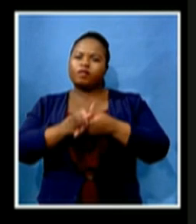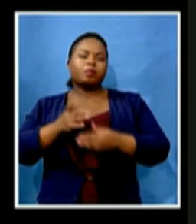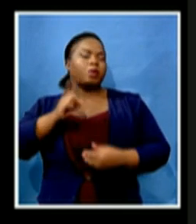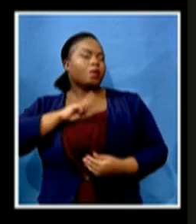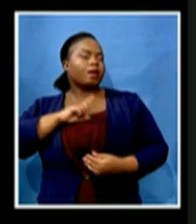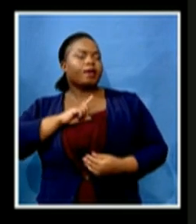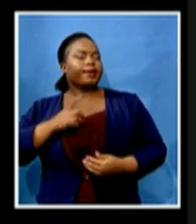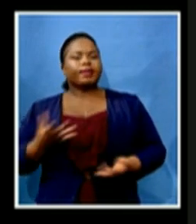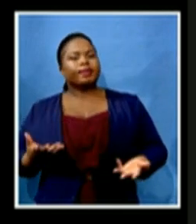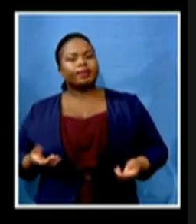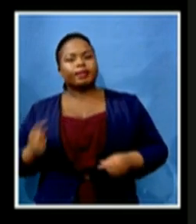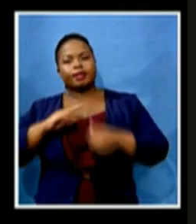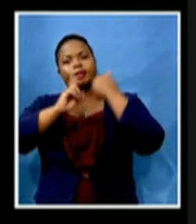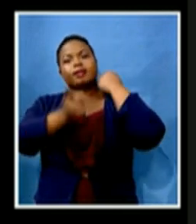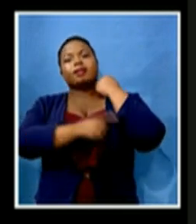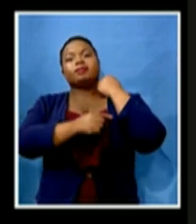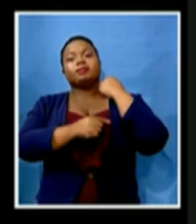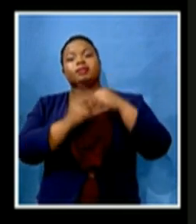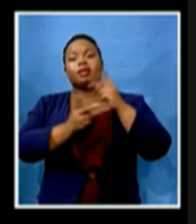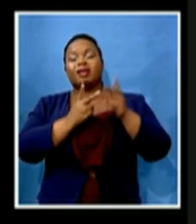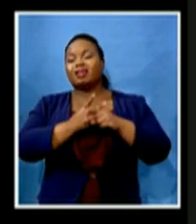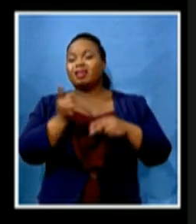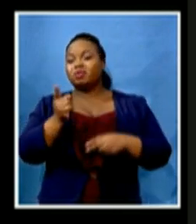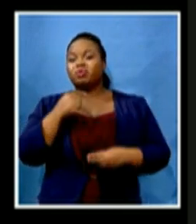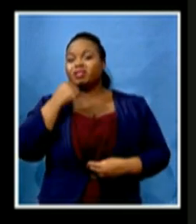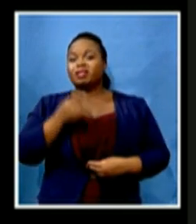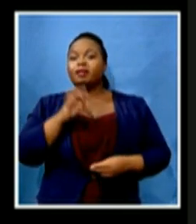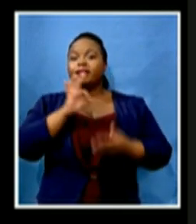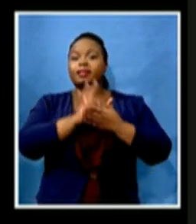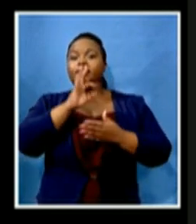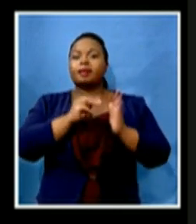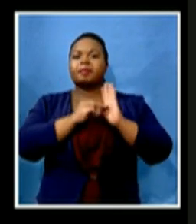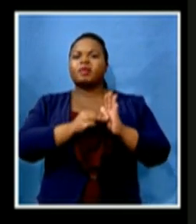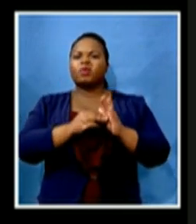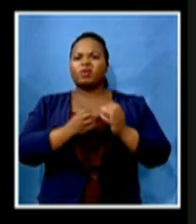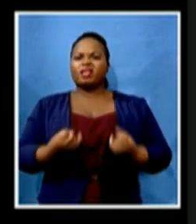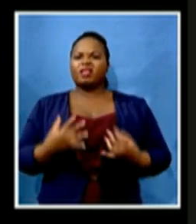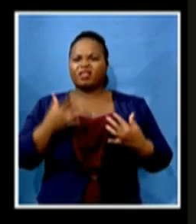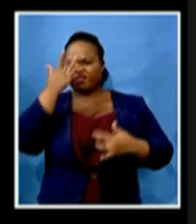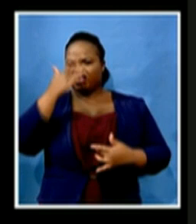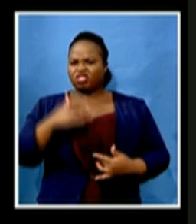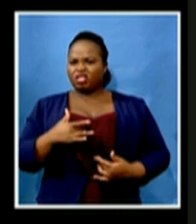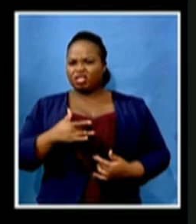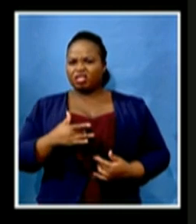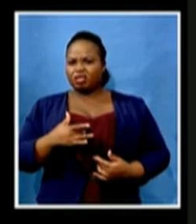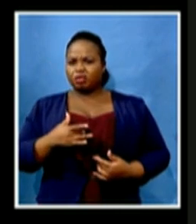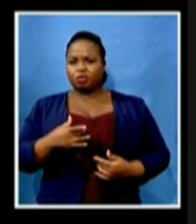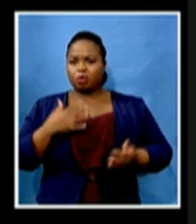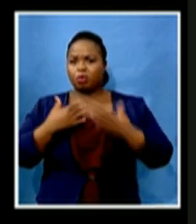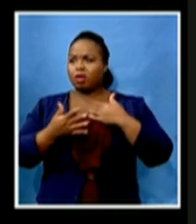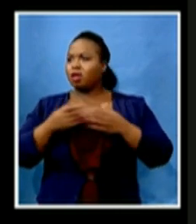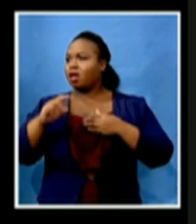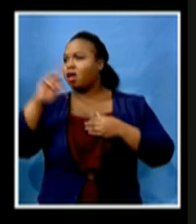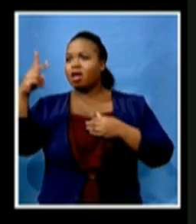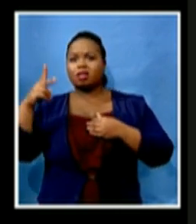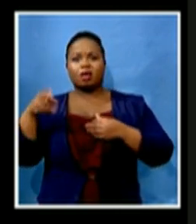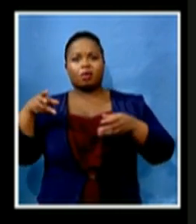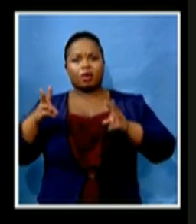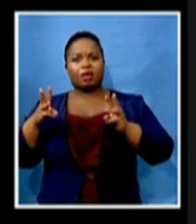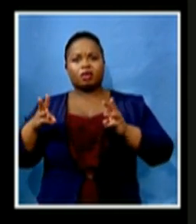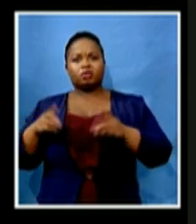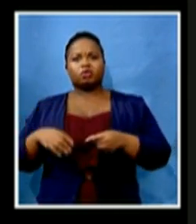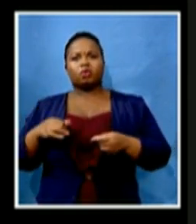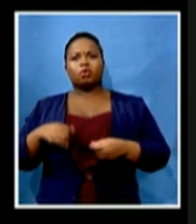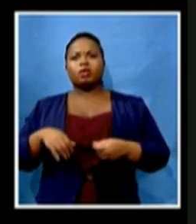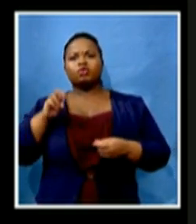assuming 13 million infections. Is there anywhere else in the world where a quarter of the population has got infected within 6 months? And if you strip out